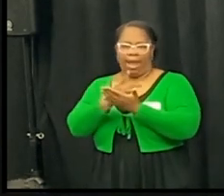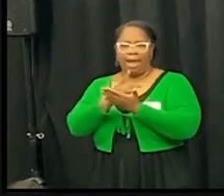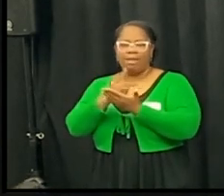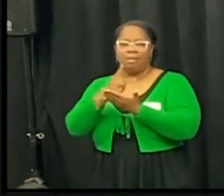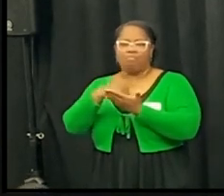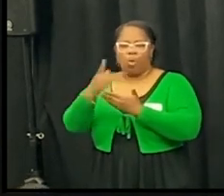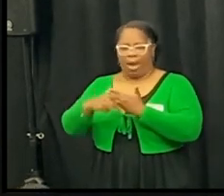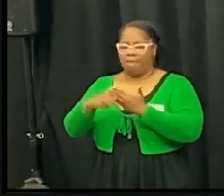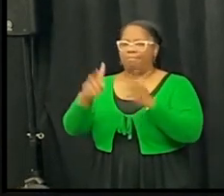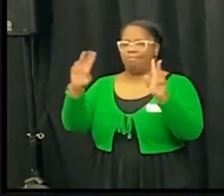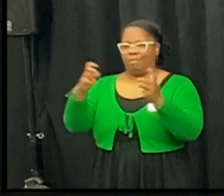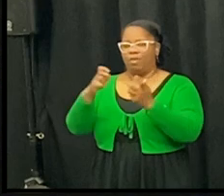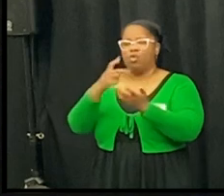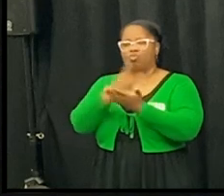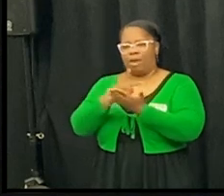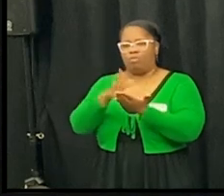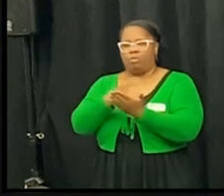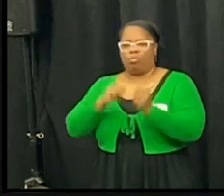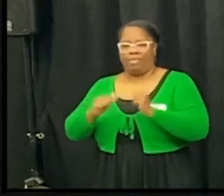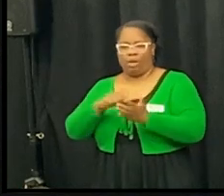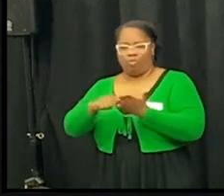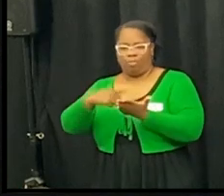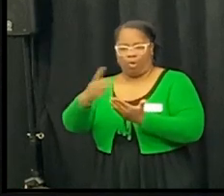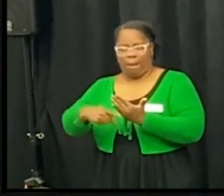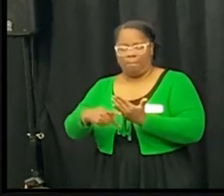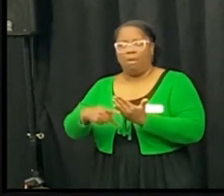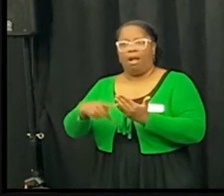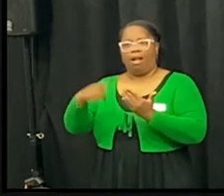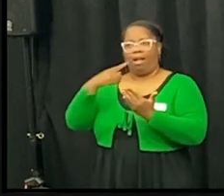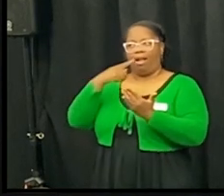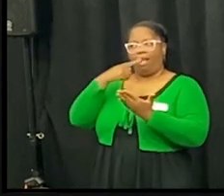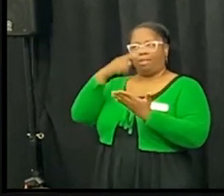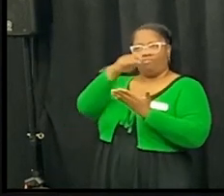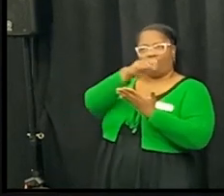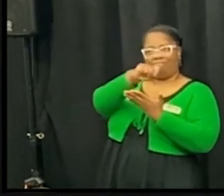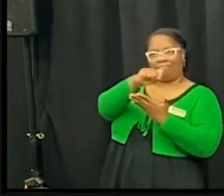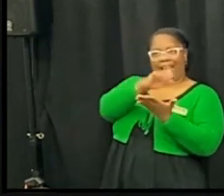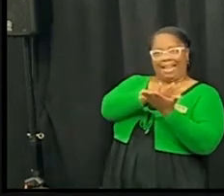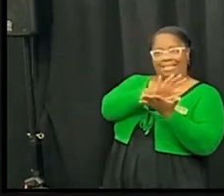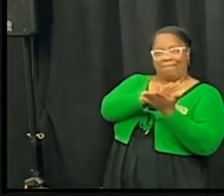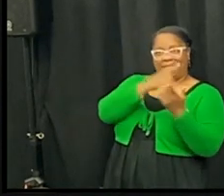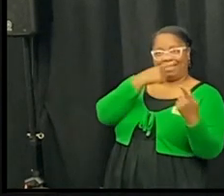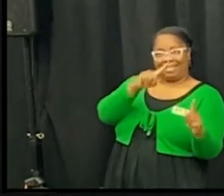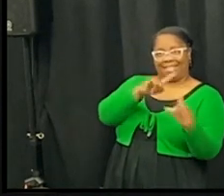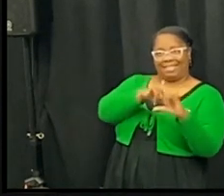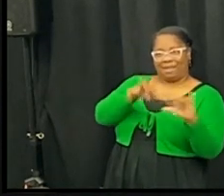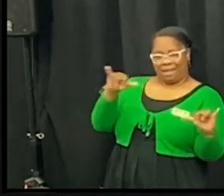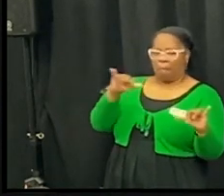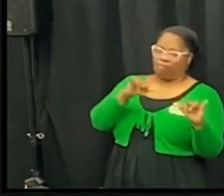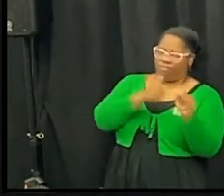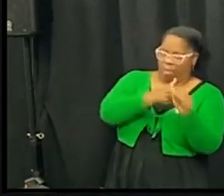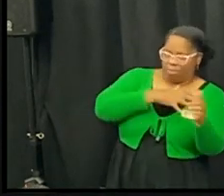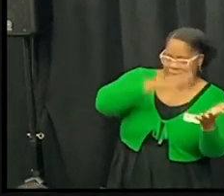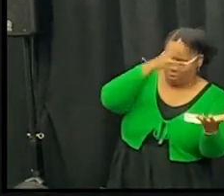Program, and that was gonna check both boxes of like academic success, according to my